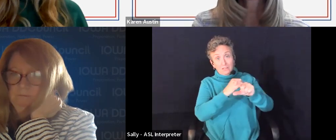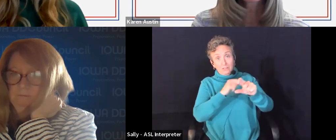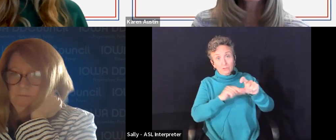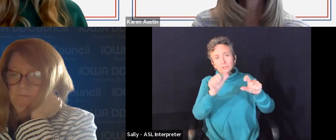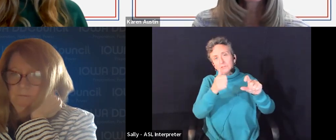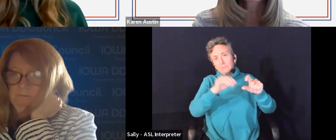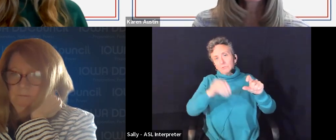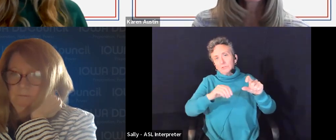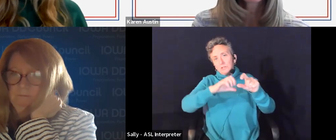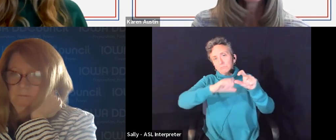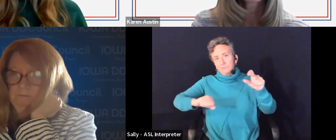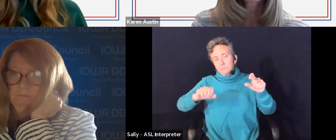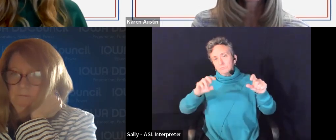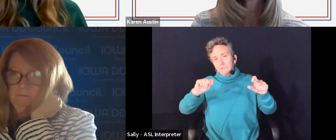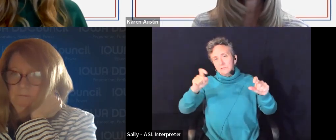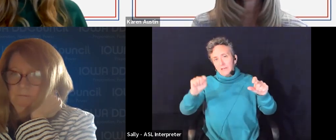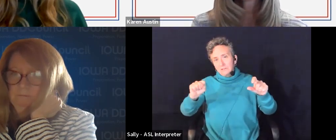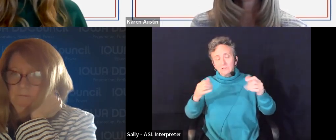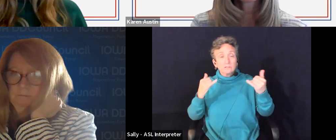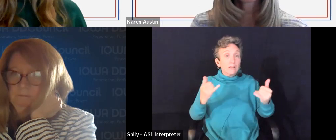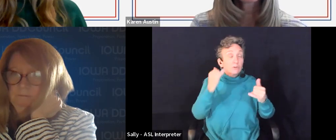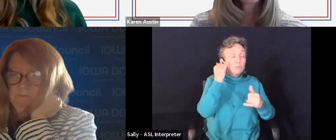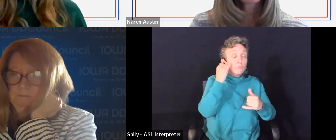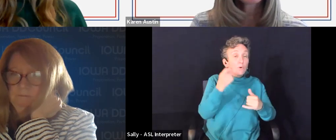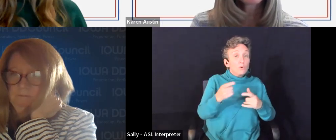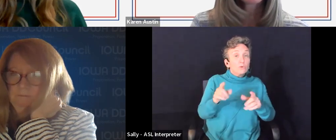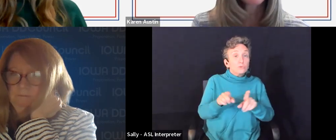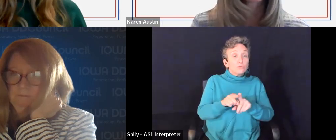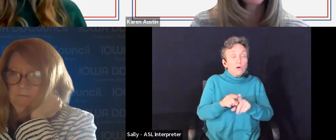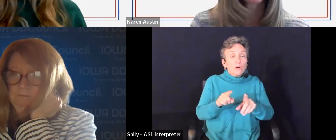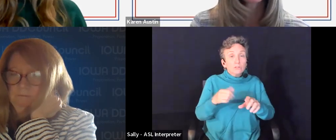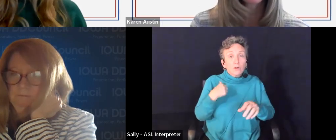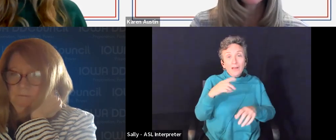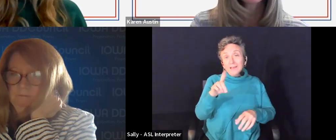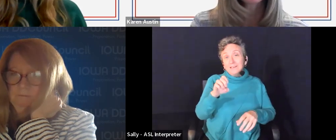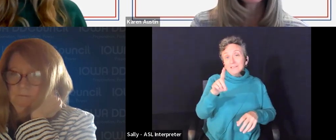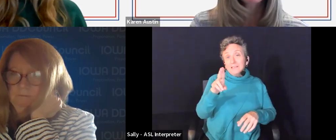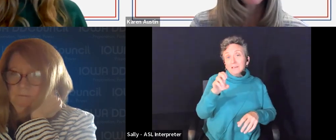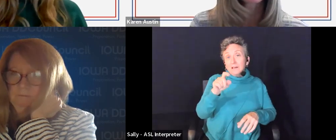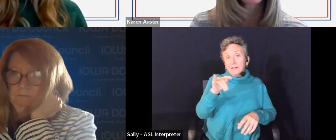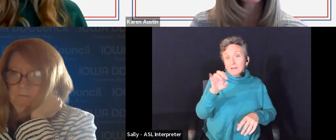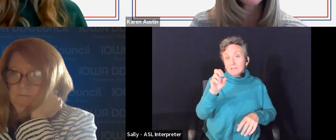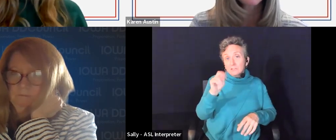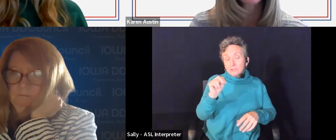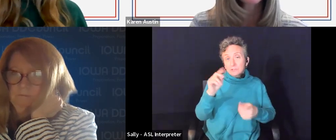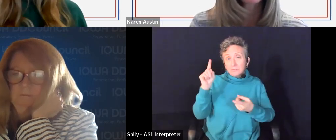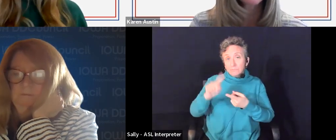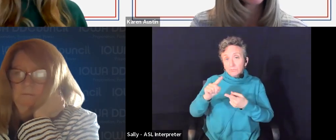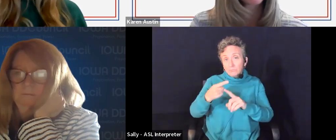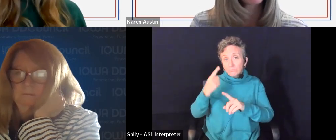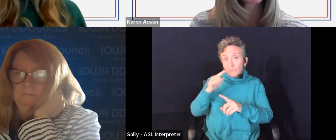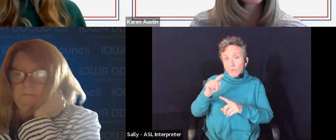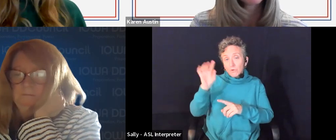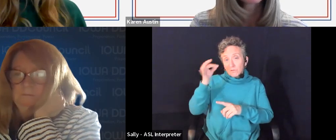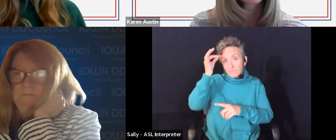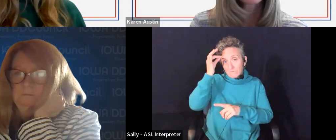you took a tax deduction for it, then that would be reportable as income to the